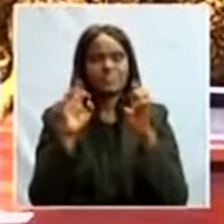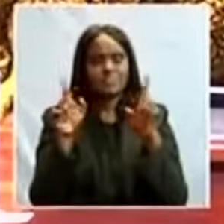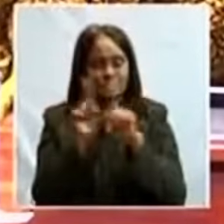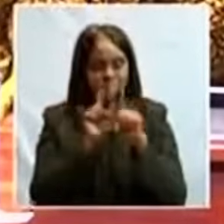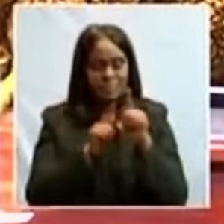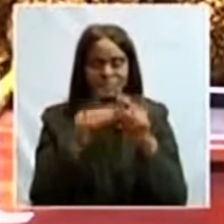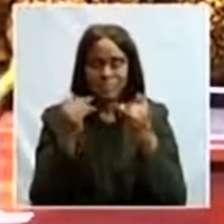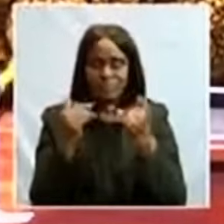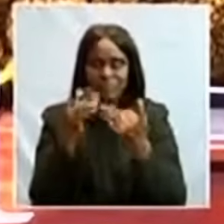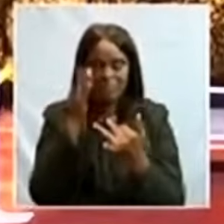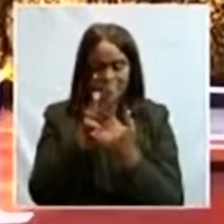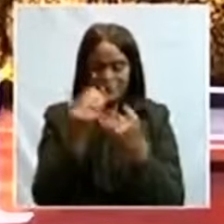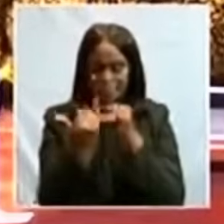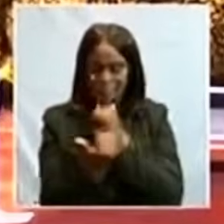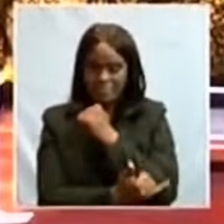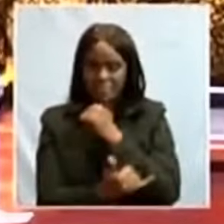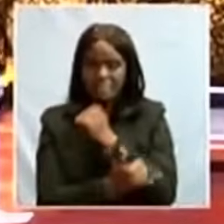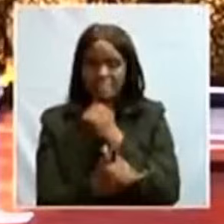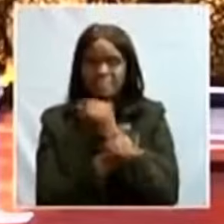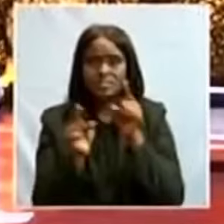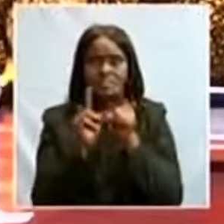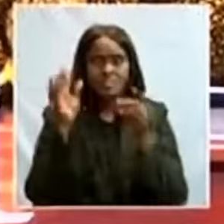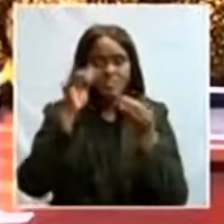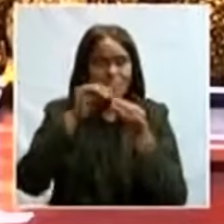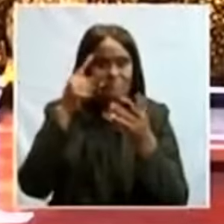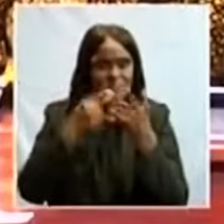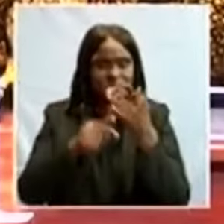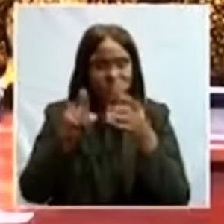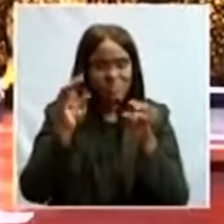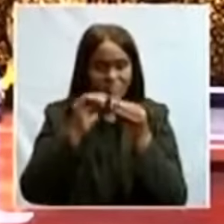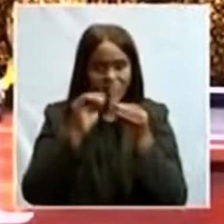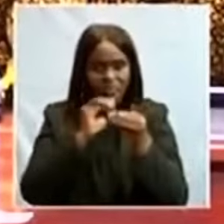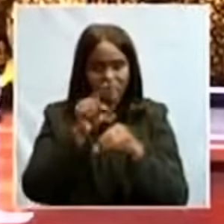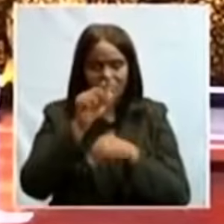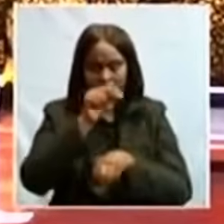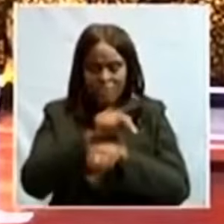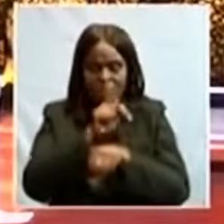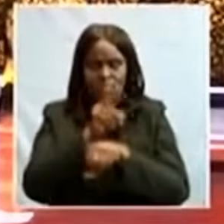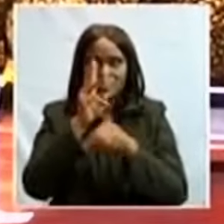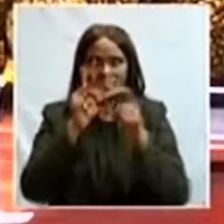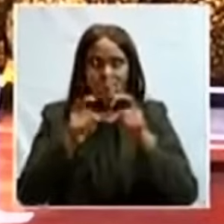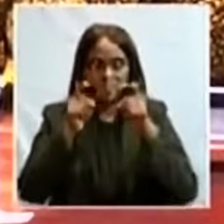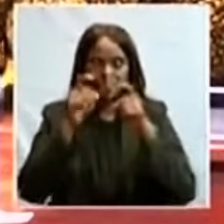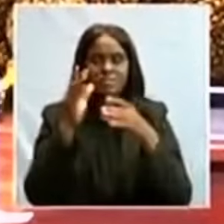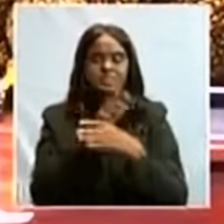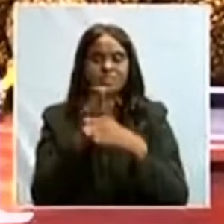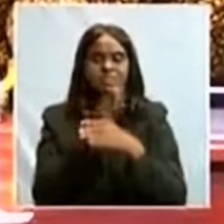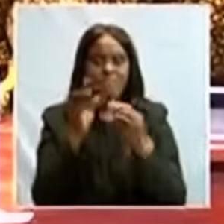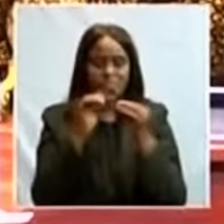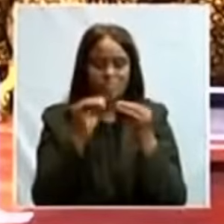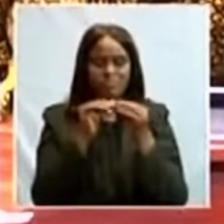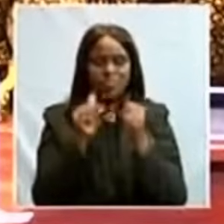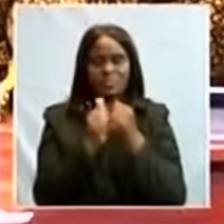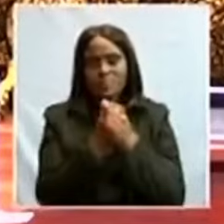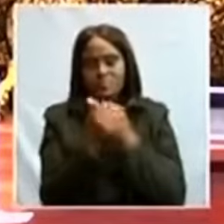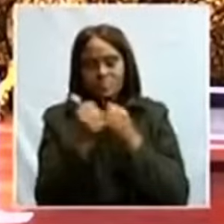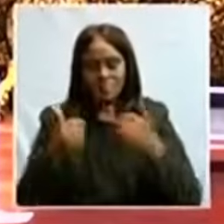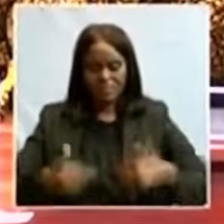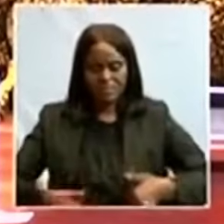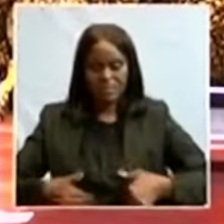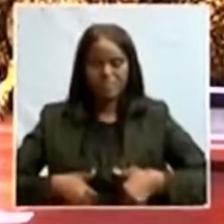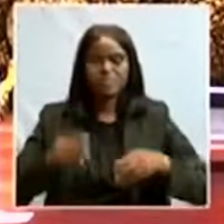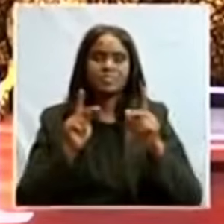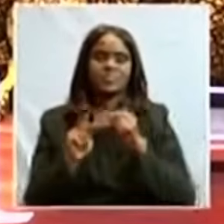and a middle-income country. And additionally, this project will promote entrepreneurship among our young